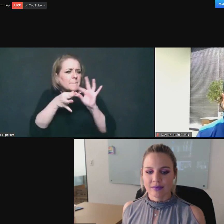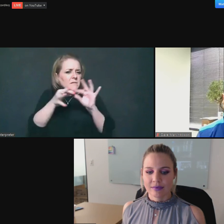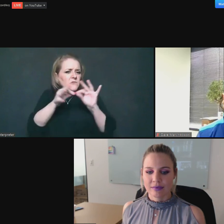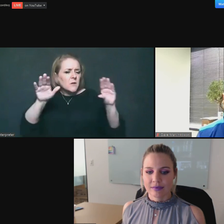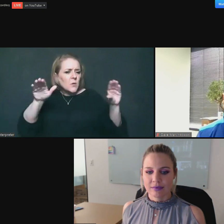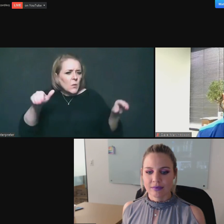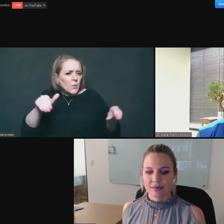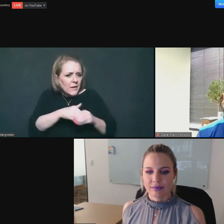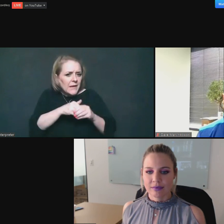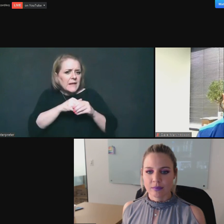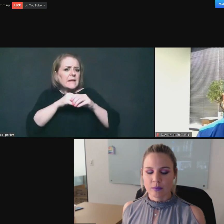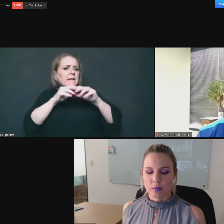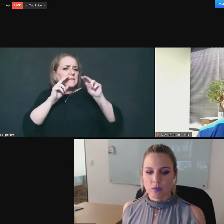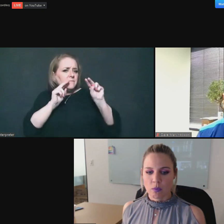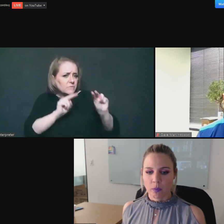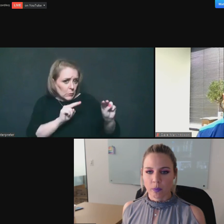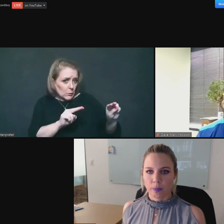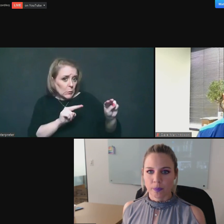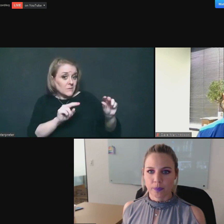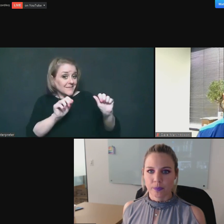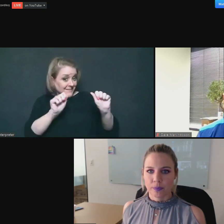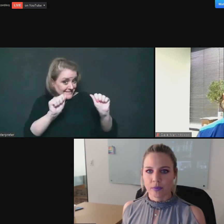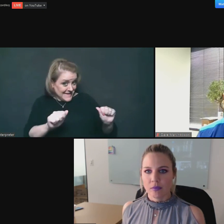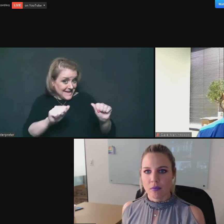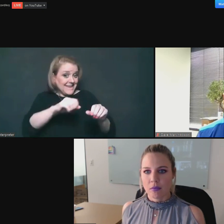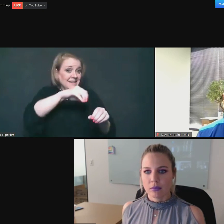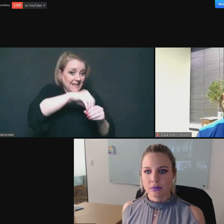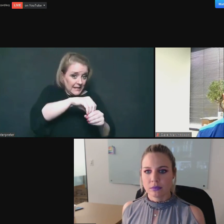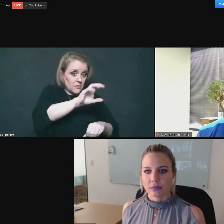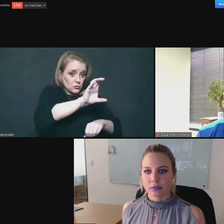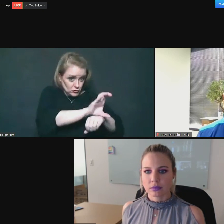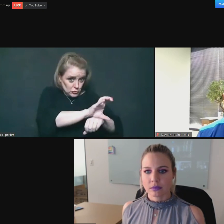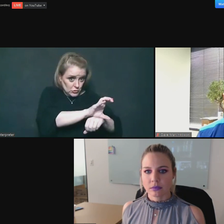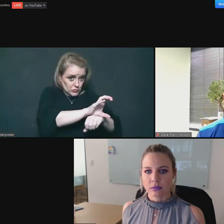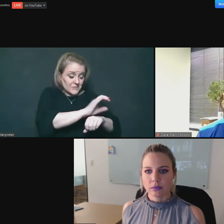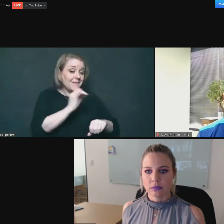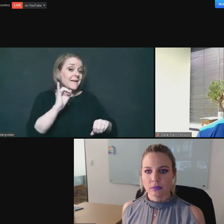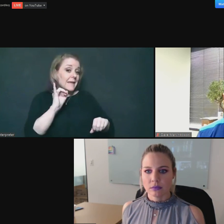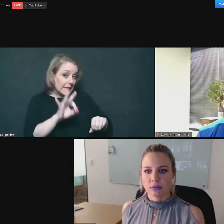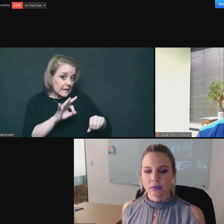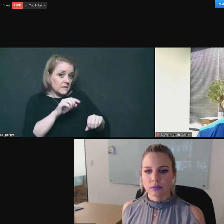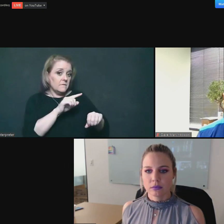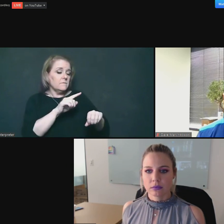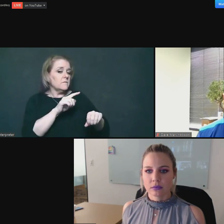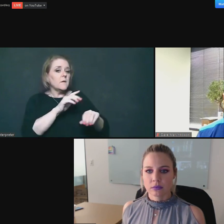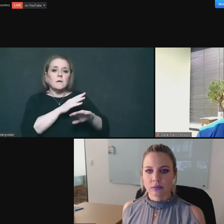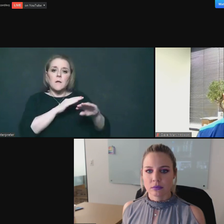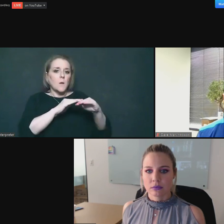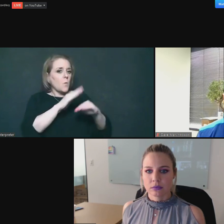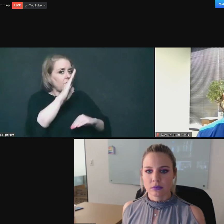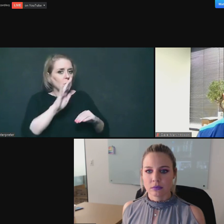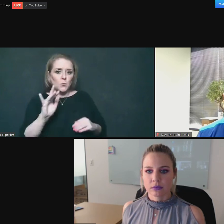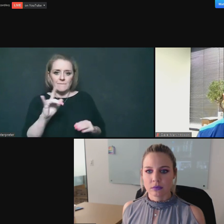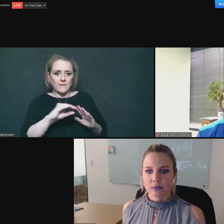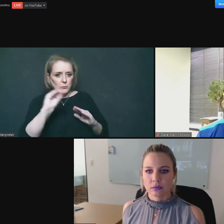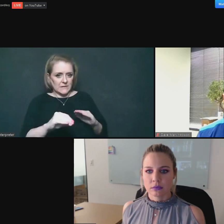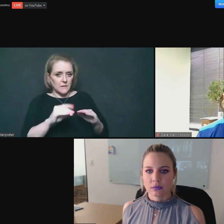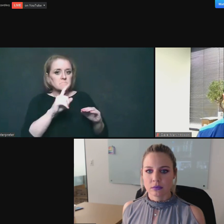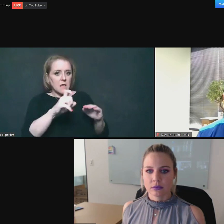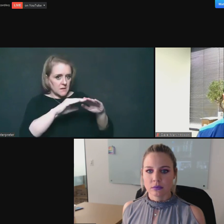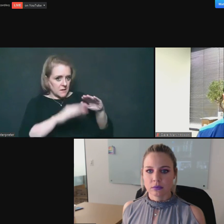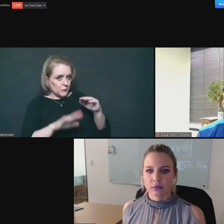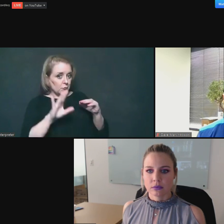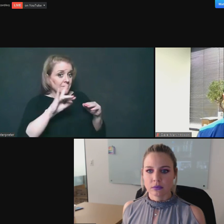and funerals can take place inside churches so long as those churches are at 25% occupancy. Did I understand